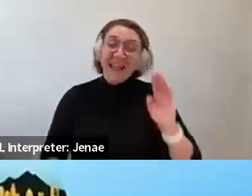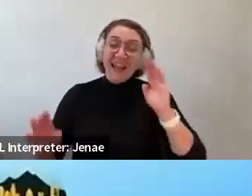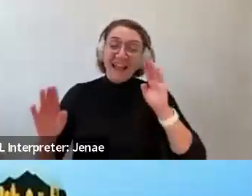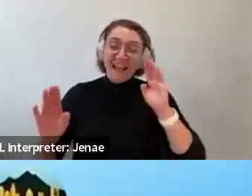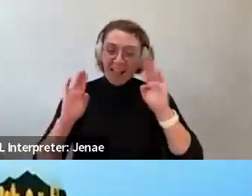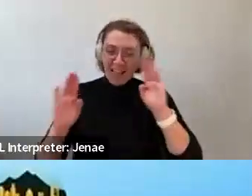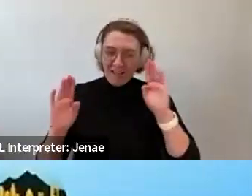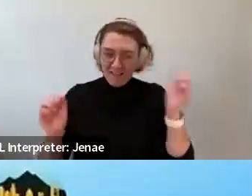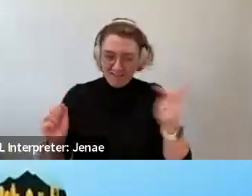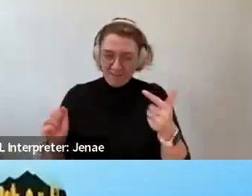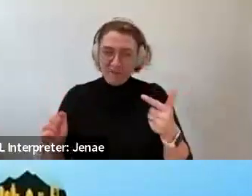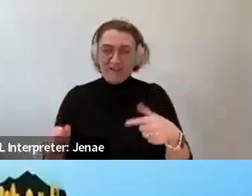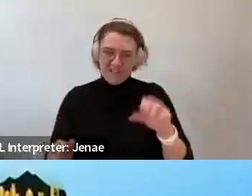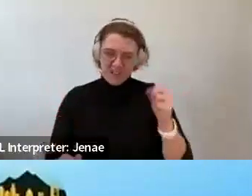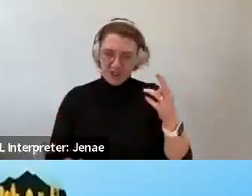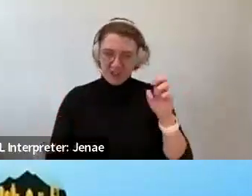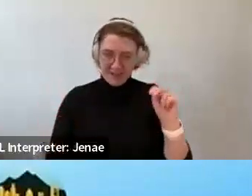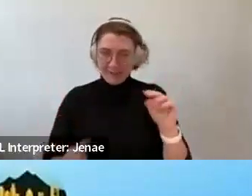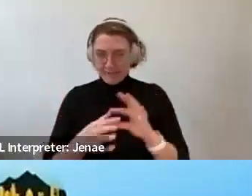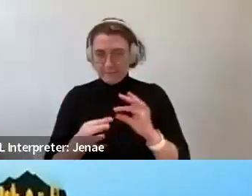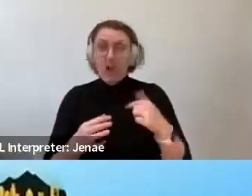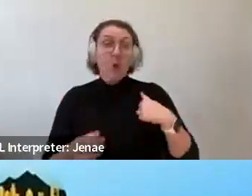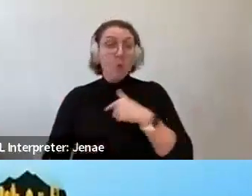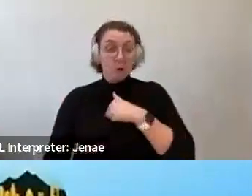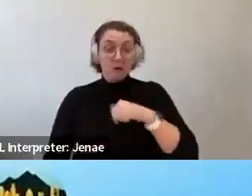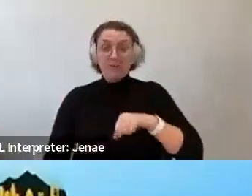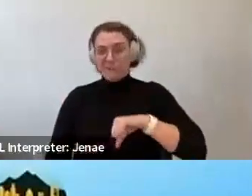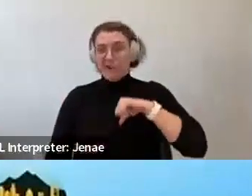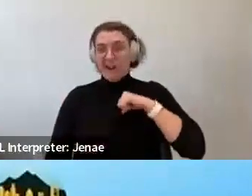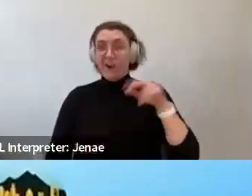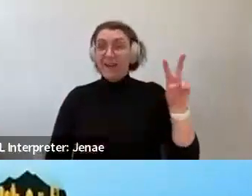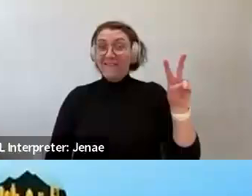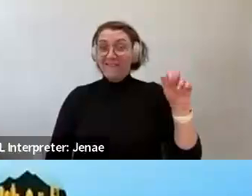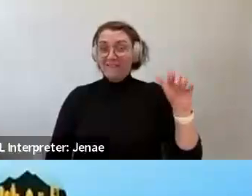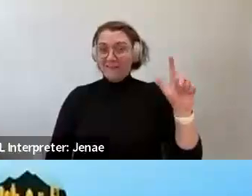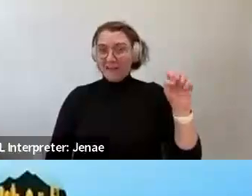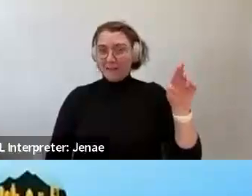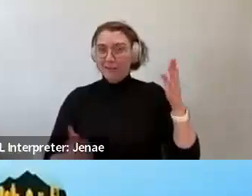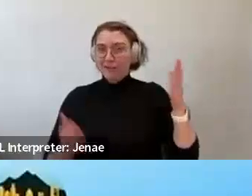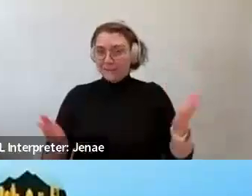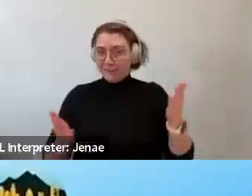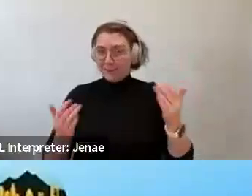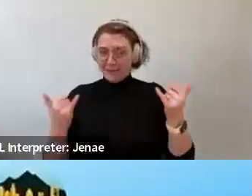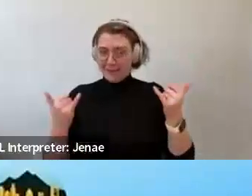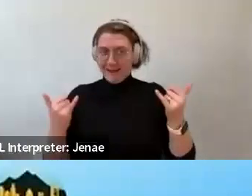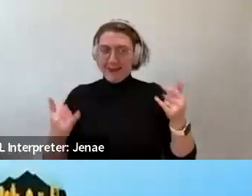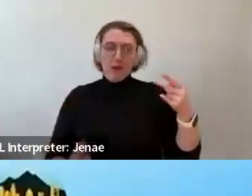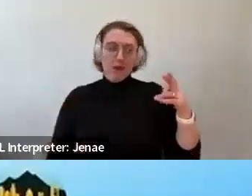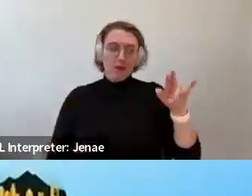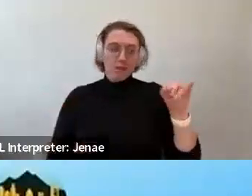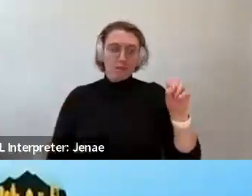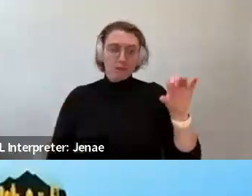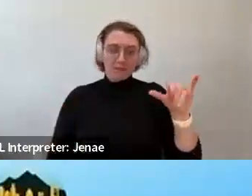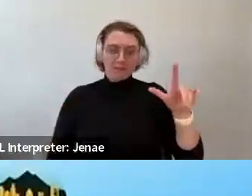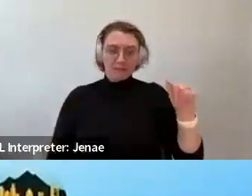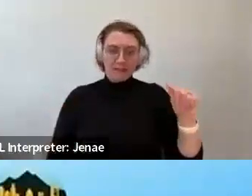everybody. We are very proud to have Valor here with us today. We have Priscilla Klassen, who